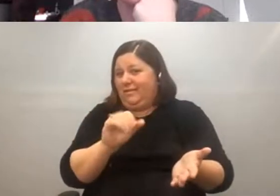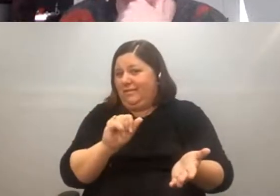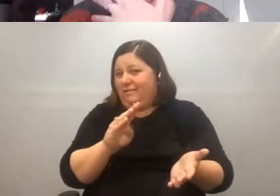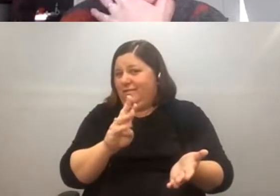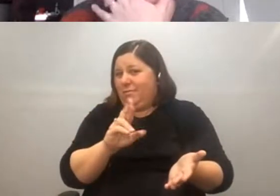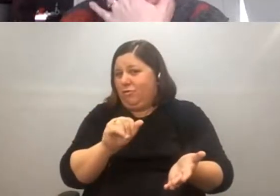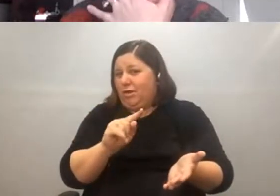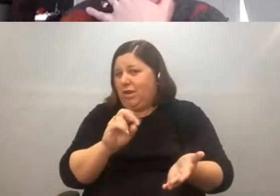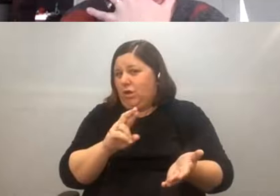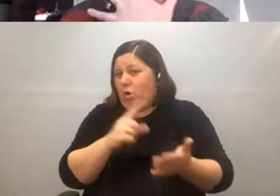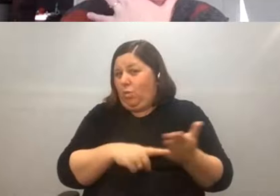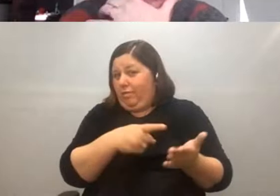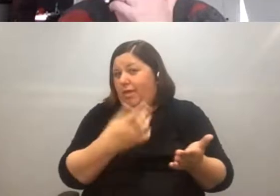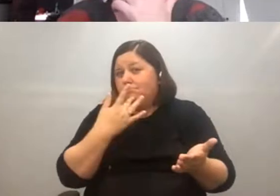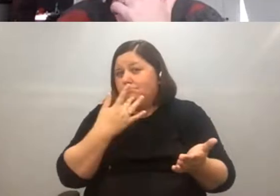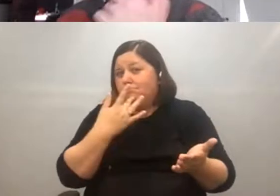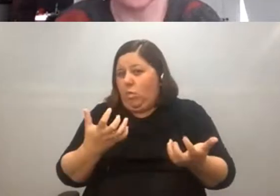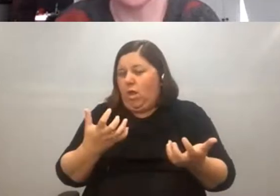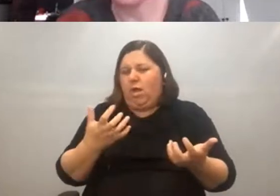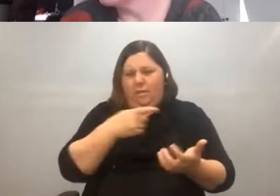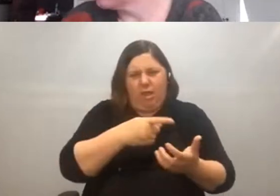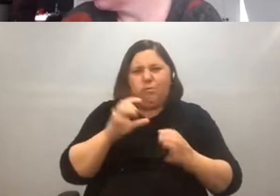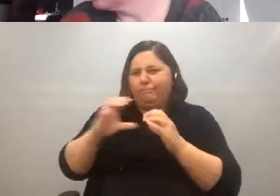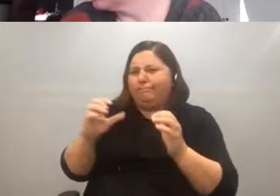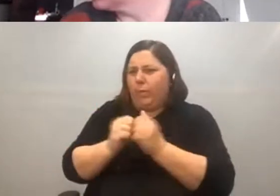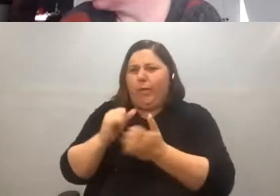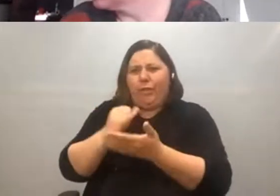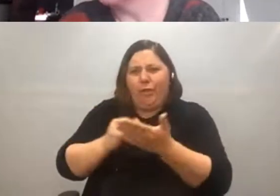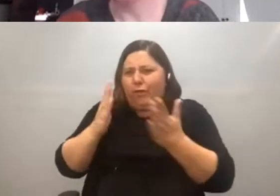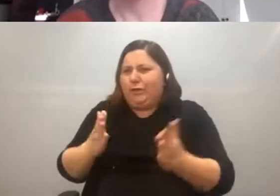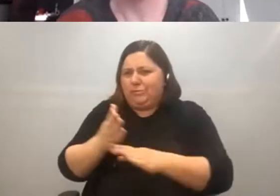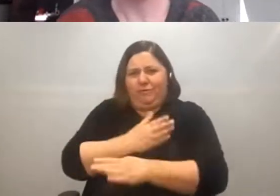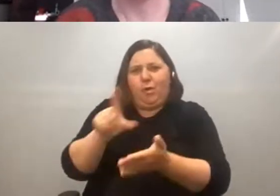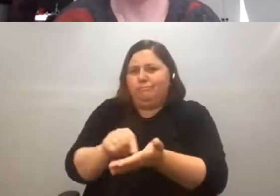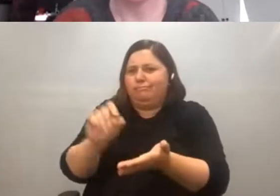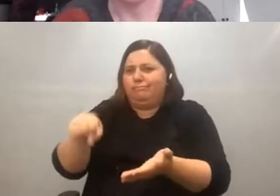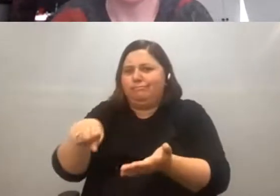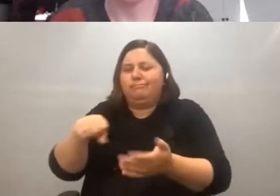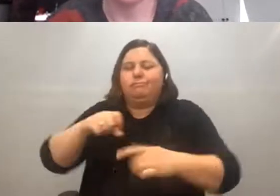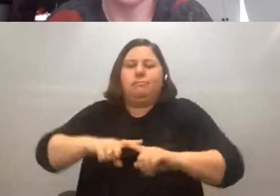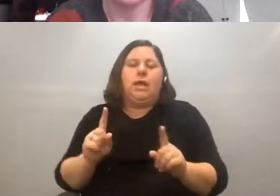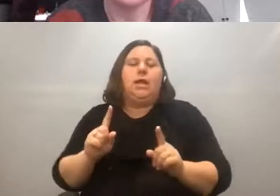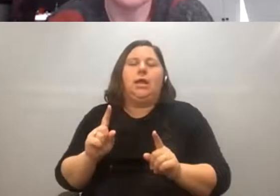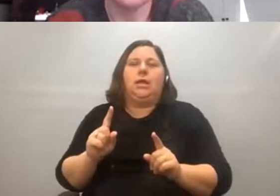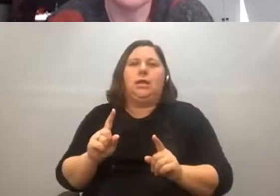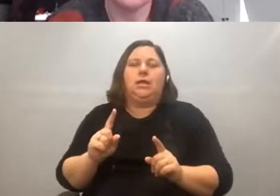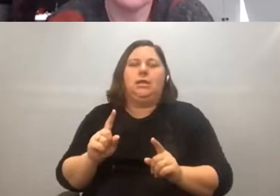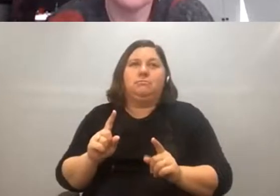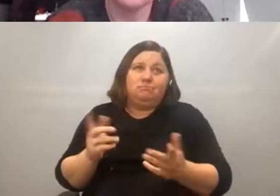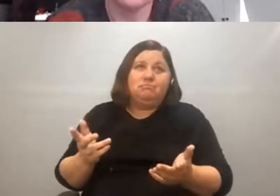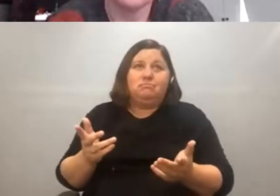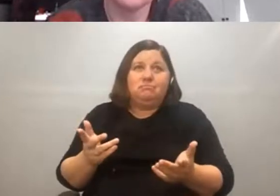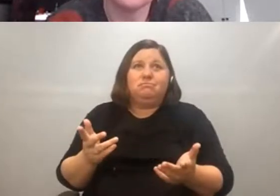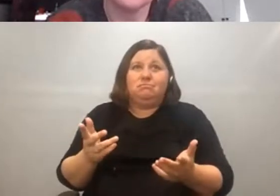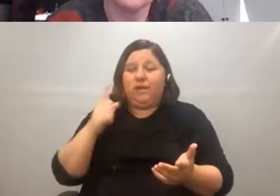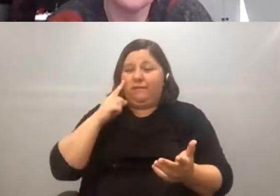and have them share that with the artist beforehand for sure um and then in terms of uh for the art yeah for